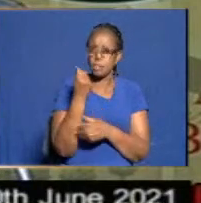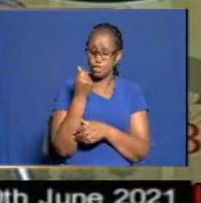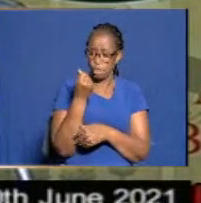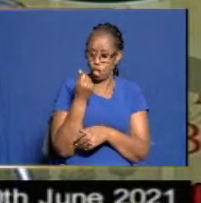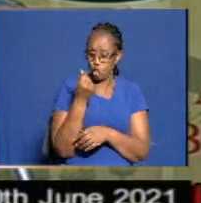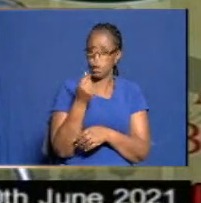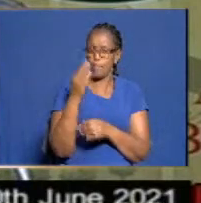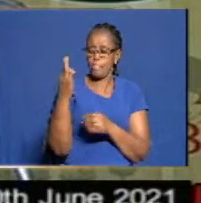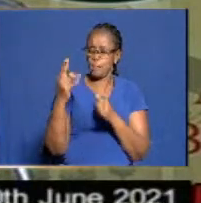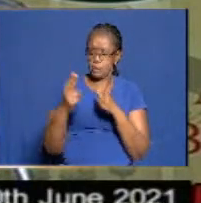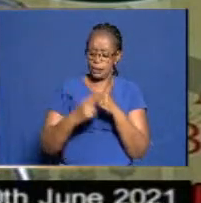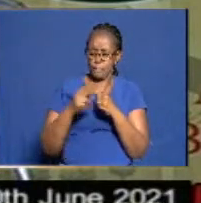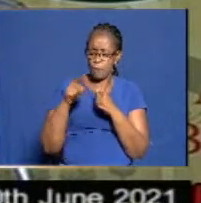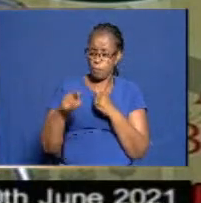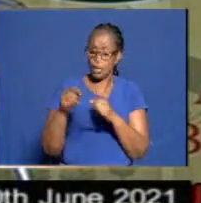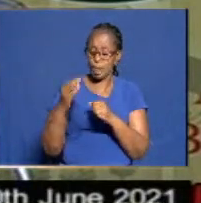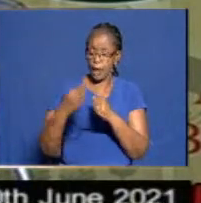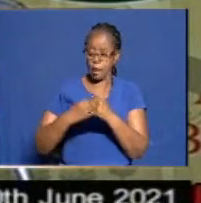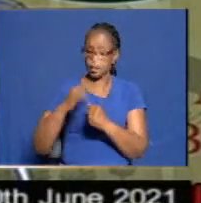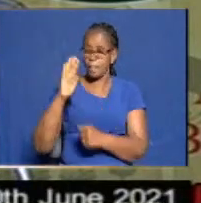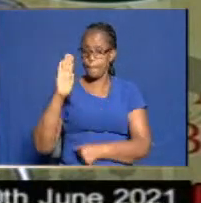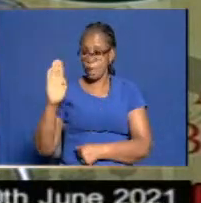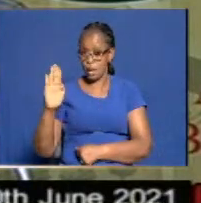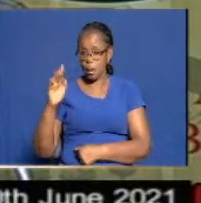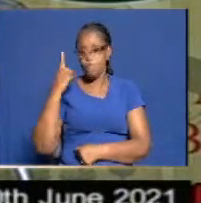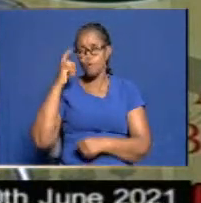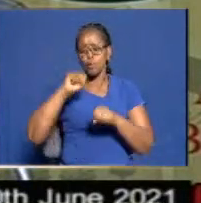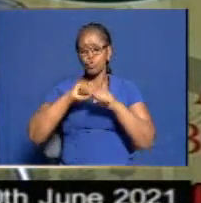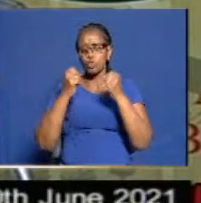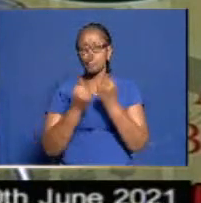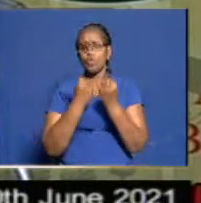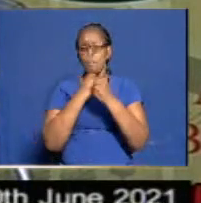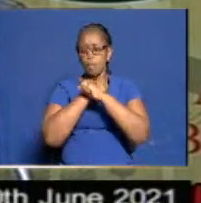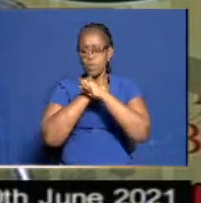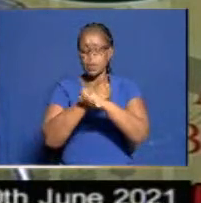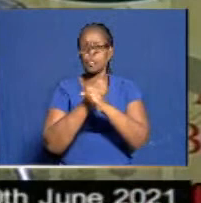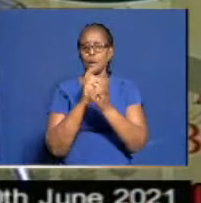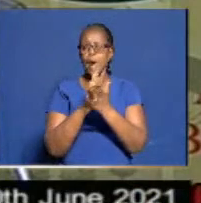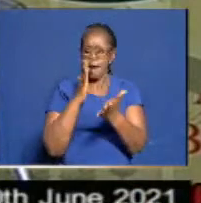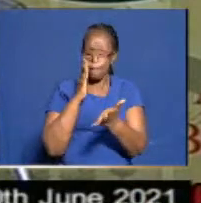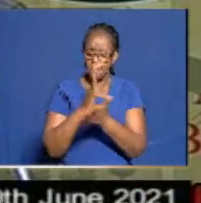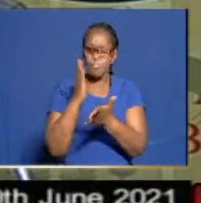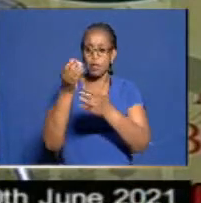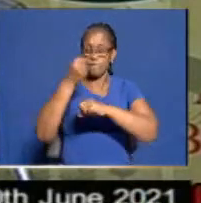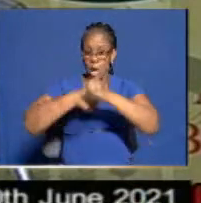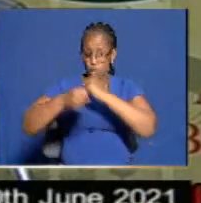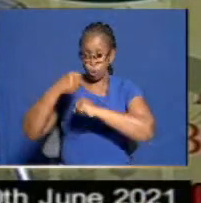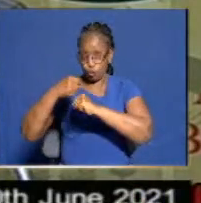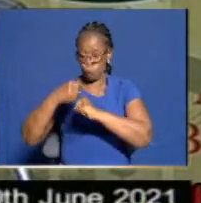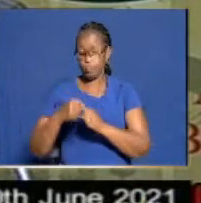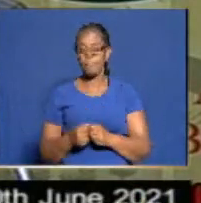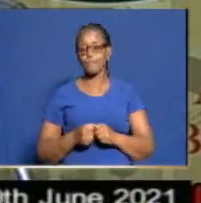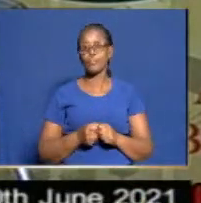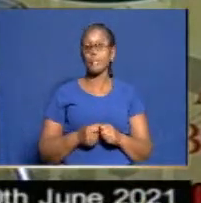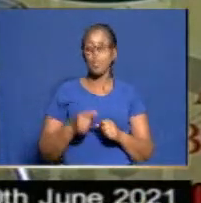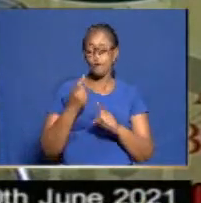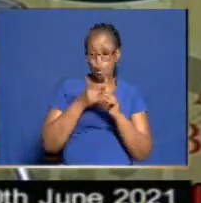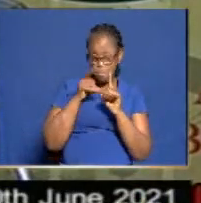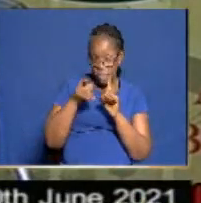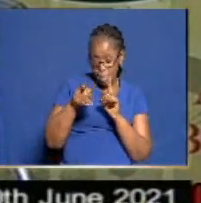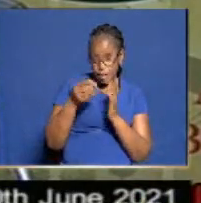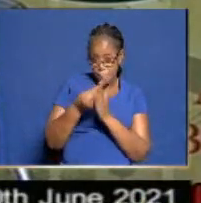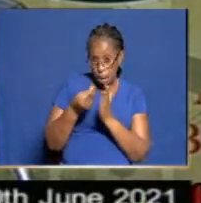KSH 37.8 billion for social protection and affirmative actions in this budget. Mr. Speaker, out of this